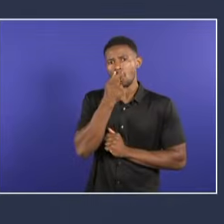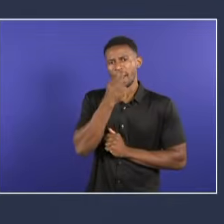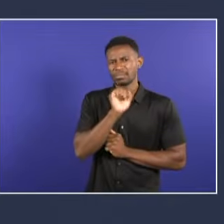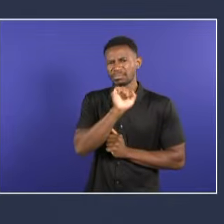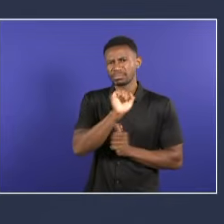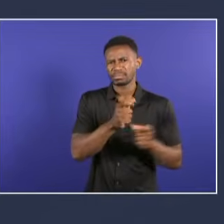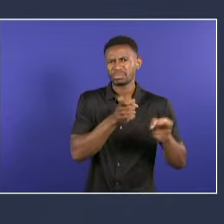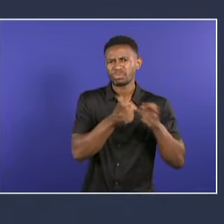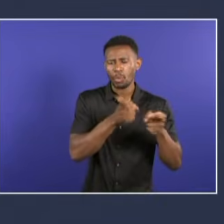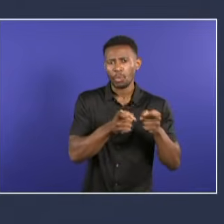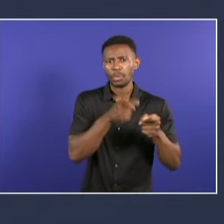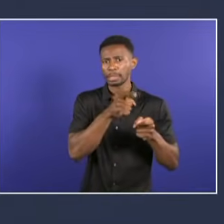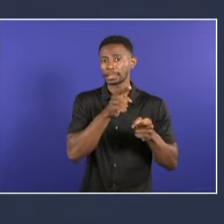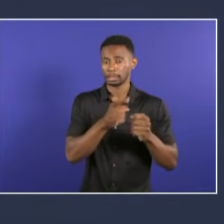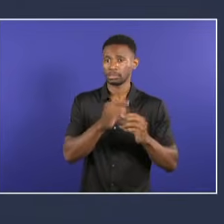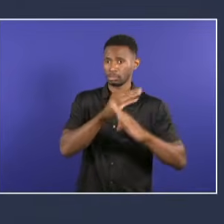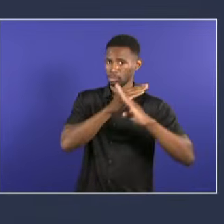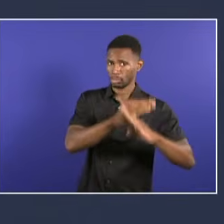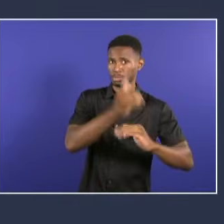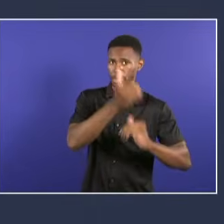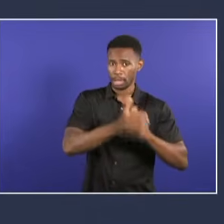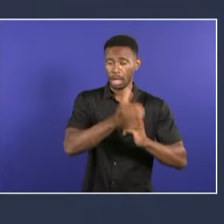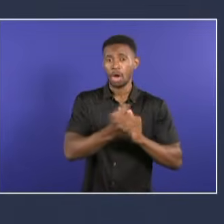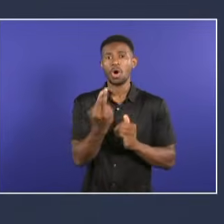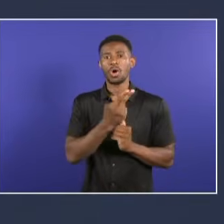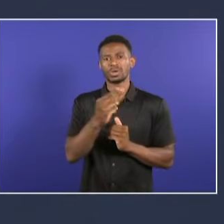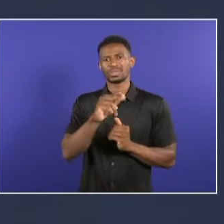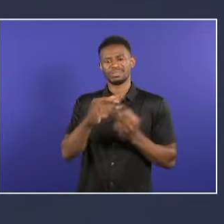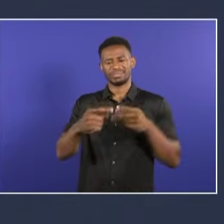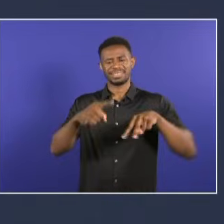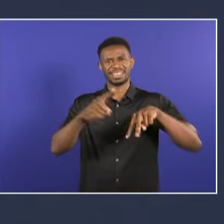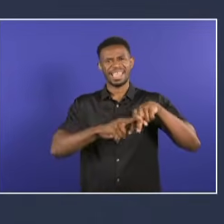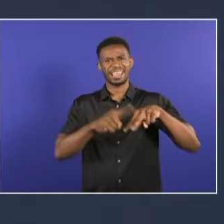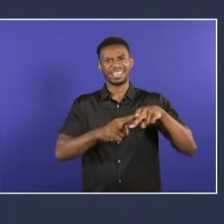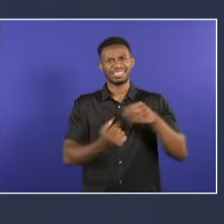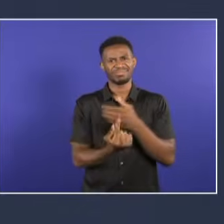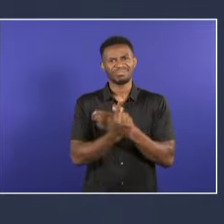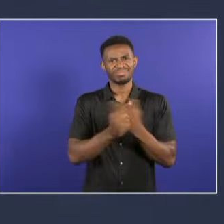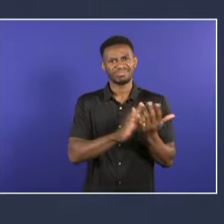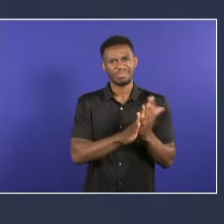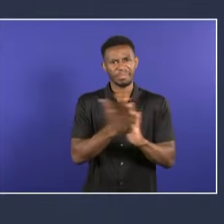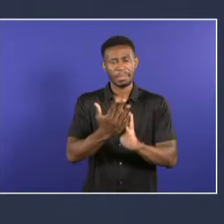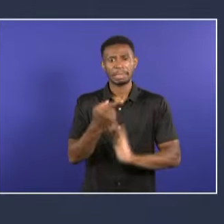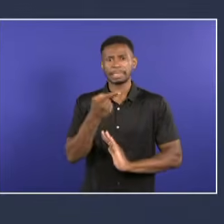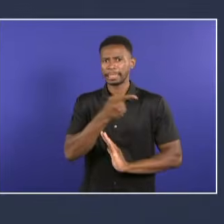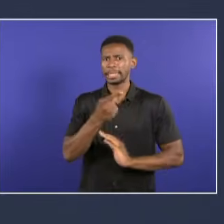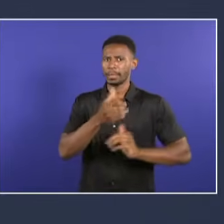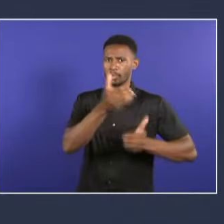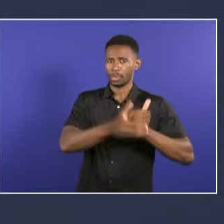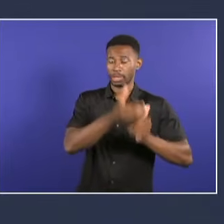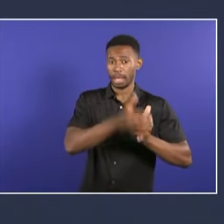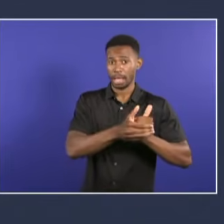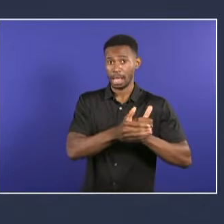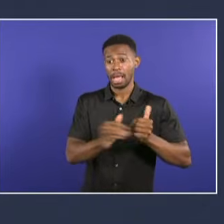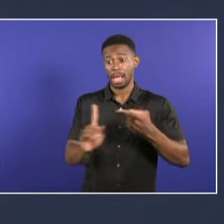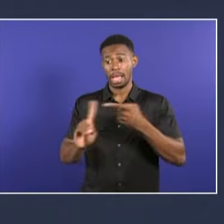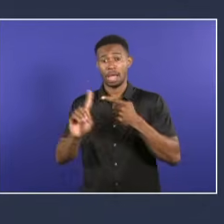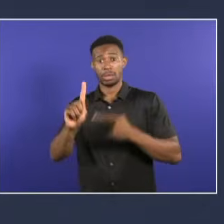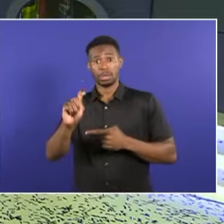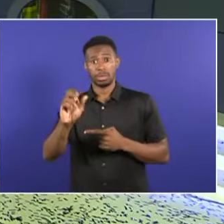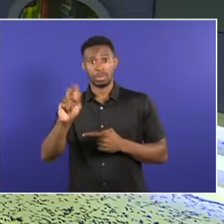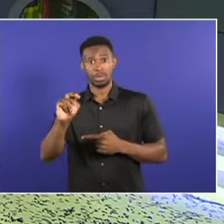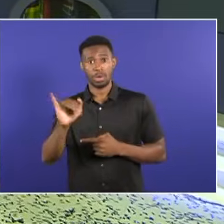of the AIDS pandemic, Tony was one of the only ones to stand up and say what others were unwilling to